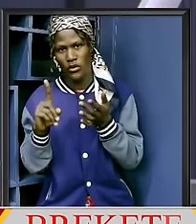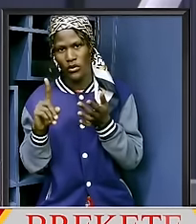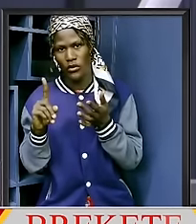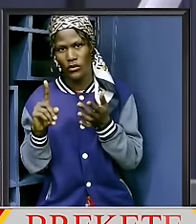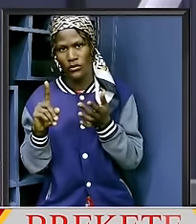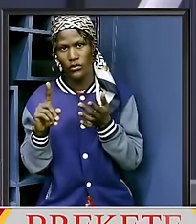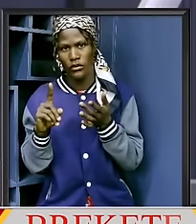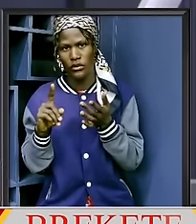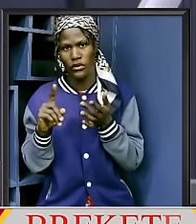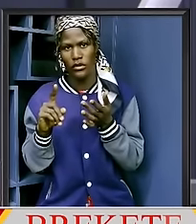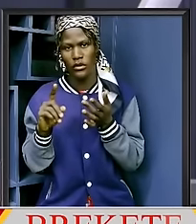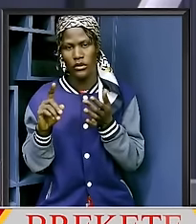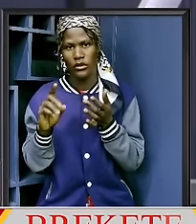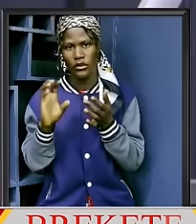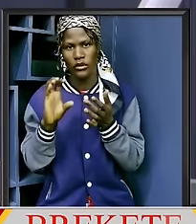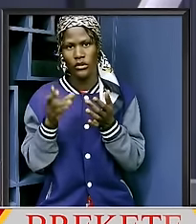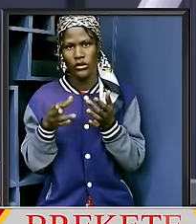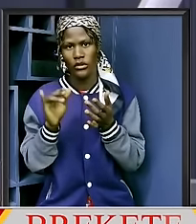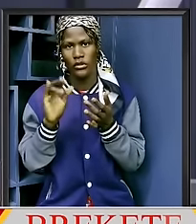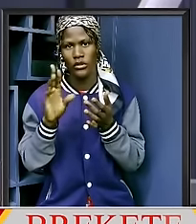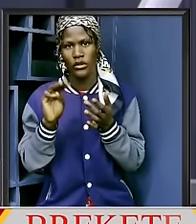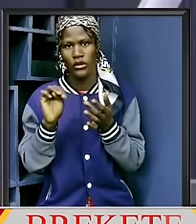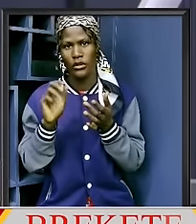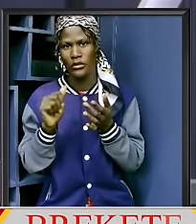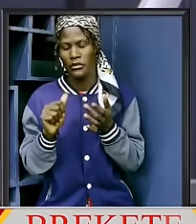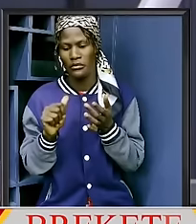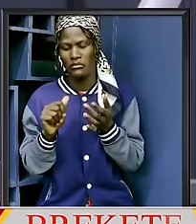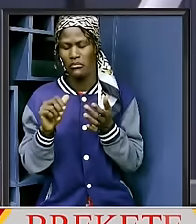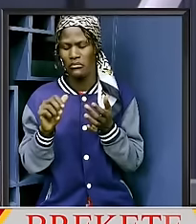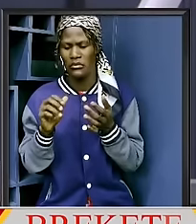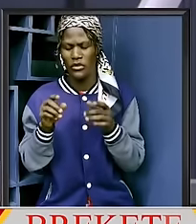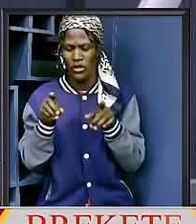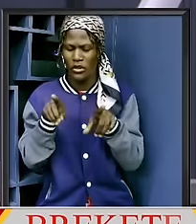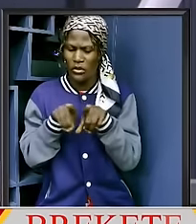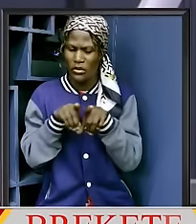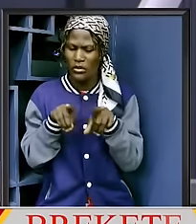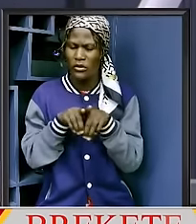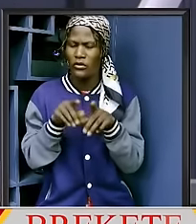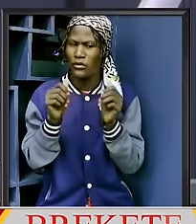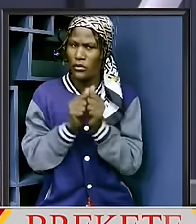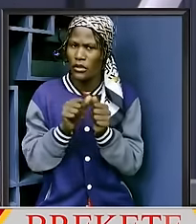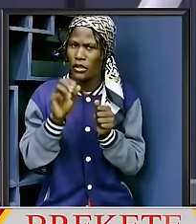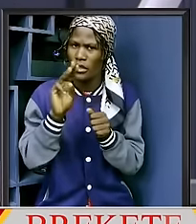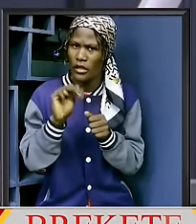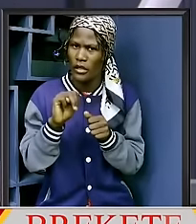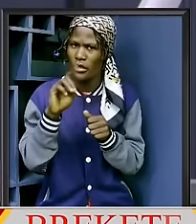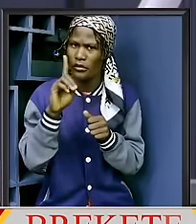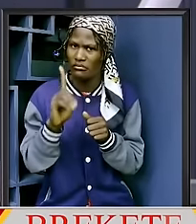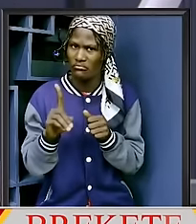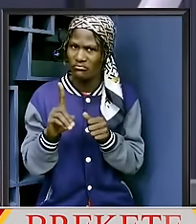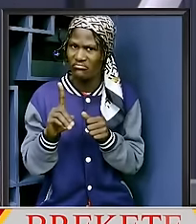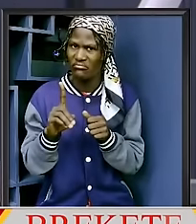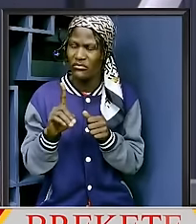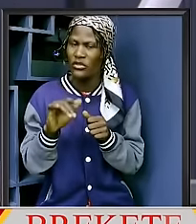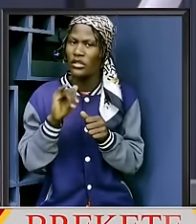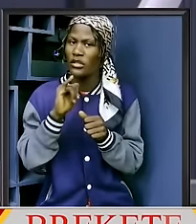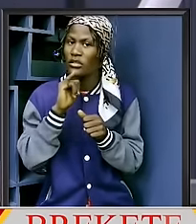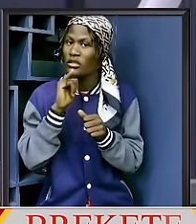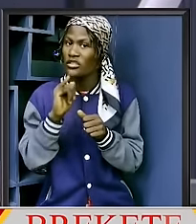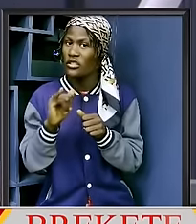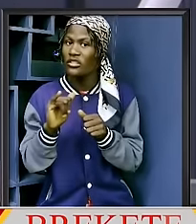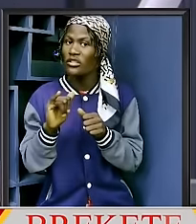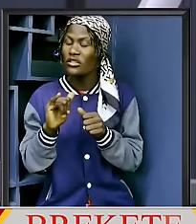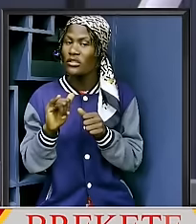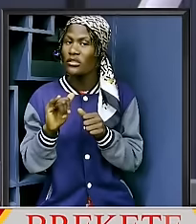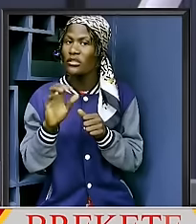no matter in closeness with this managing director, now the managing director be